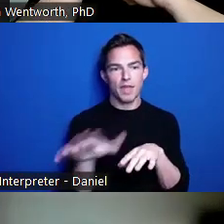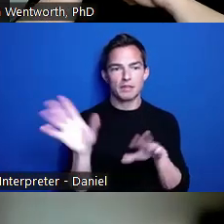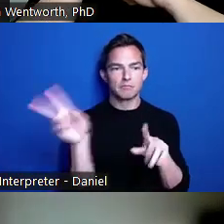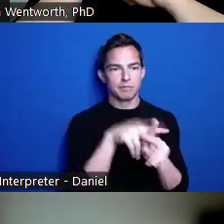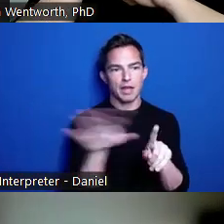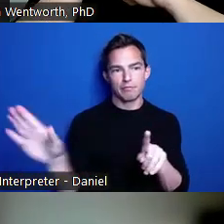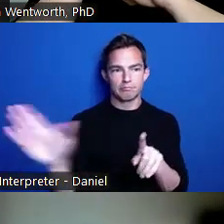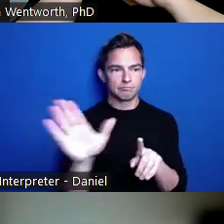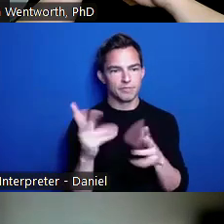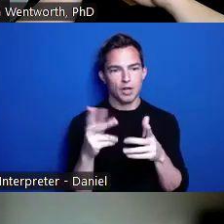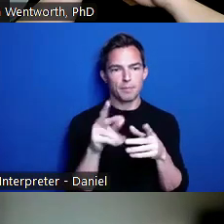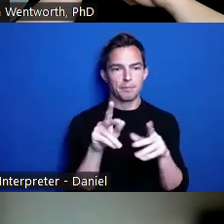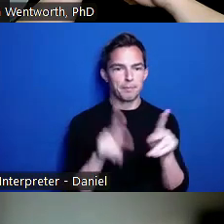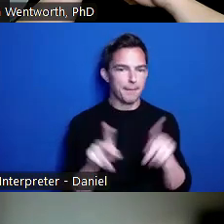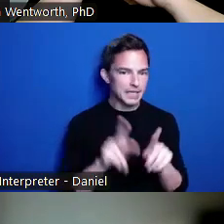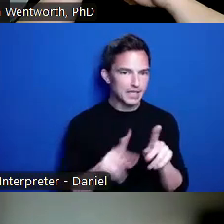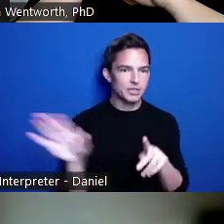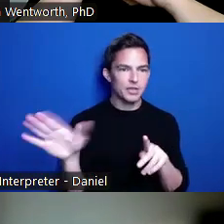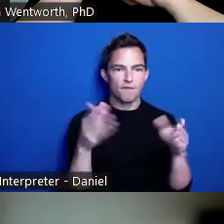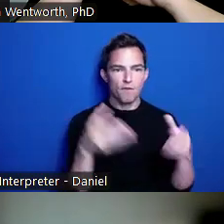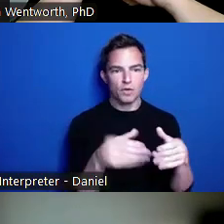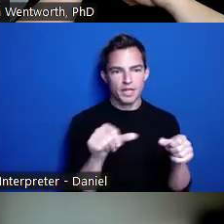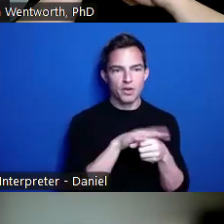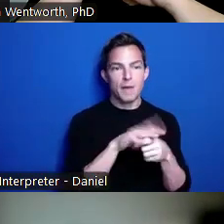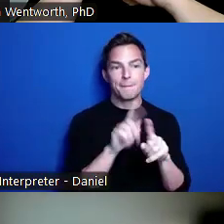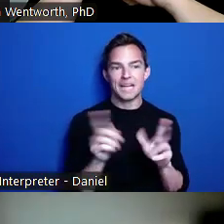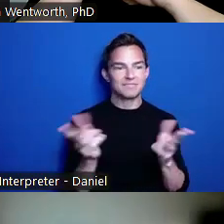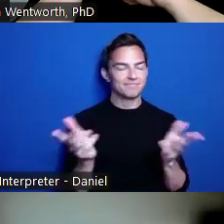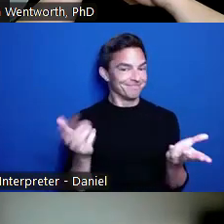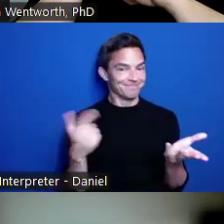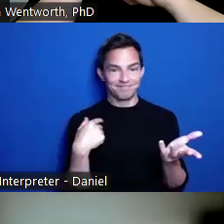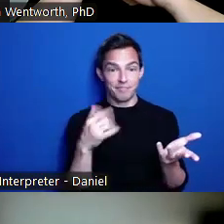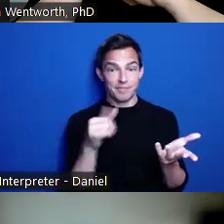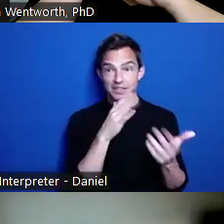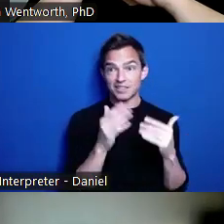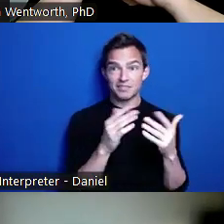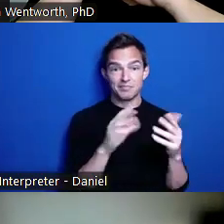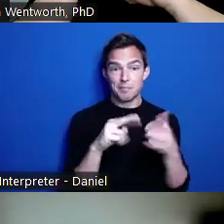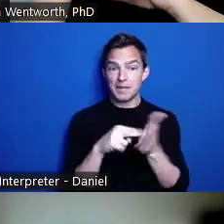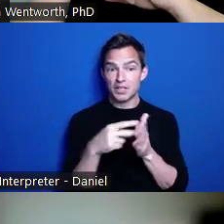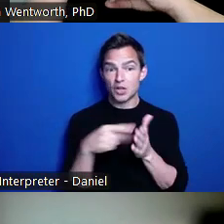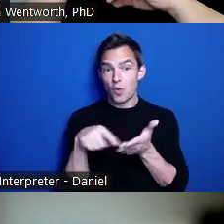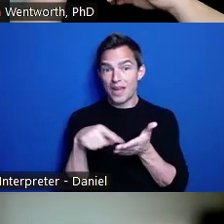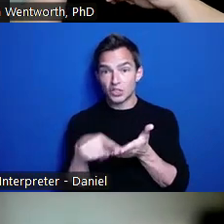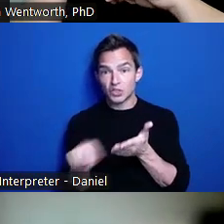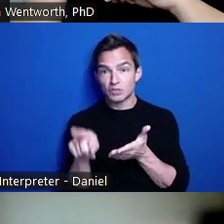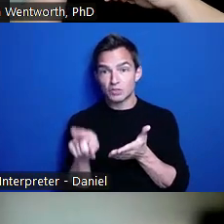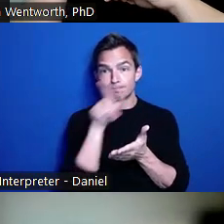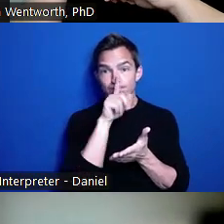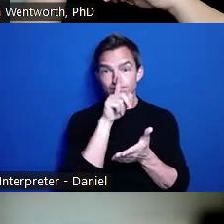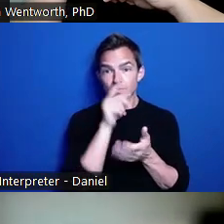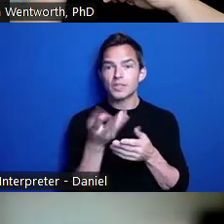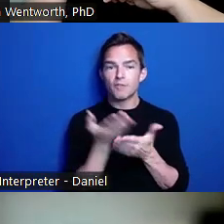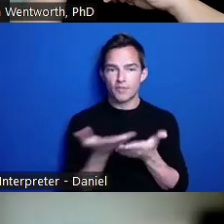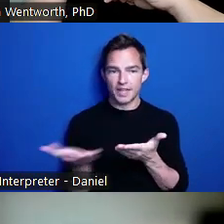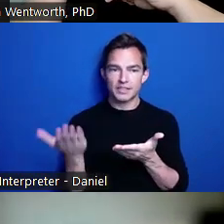specific population or their focus area. But that doesn't equate into wages. And so there's several things that we're kind of